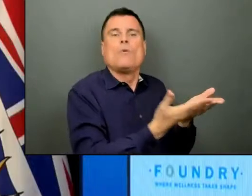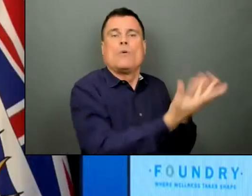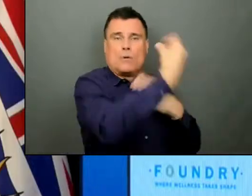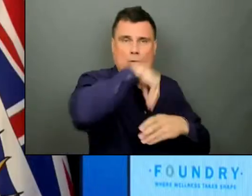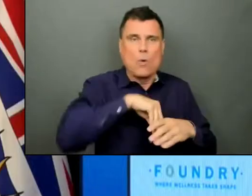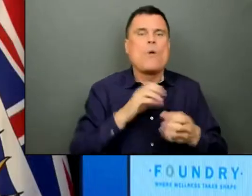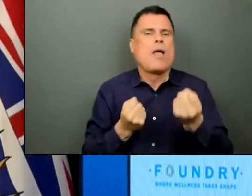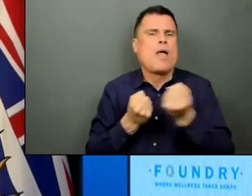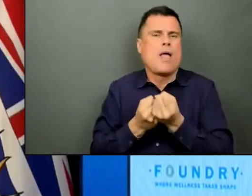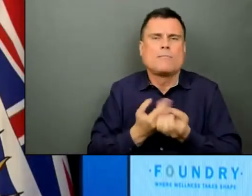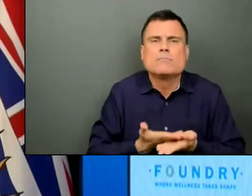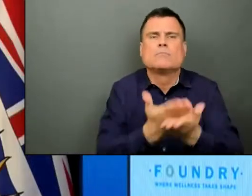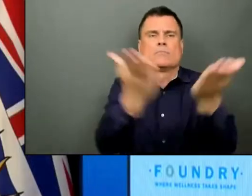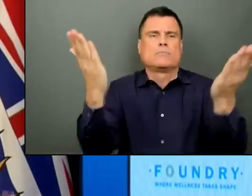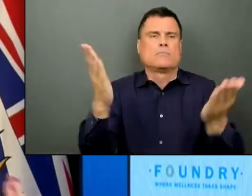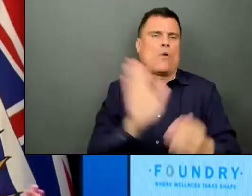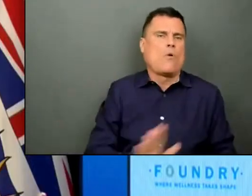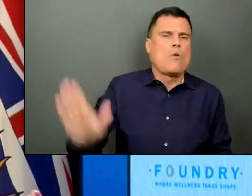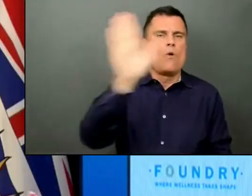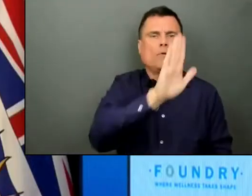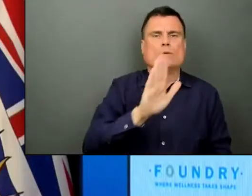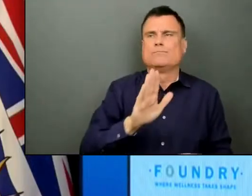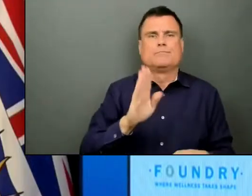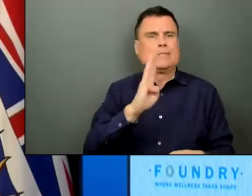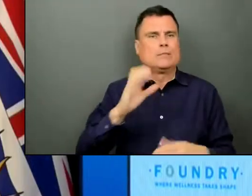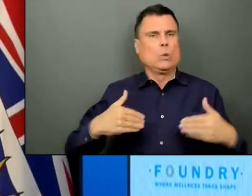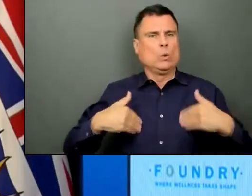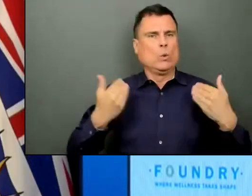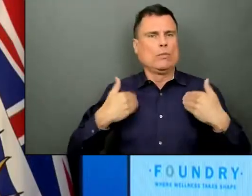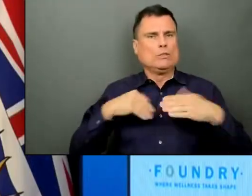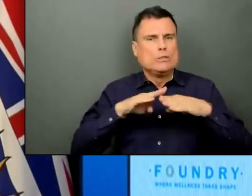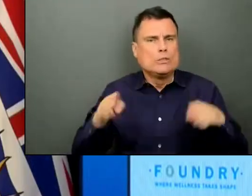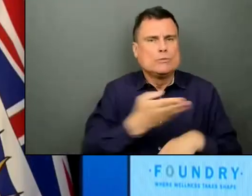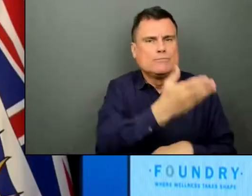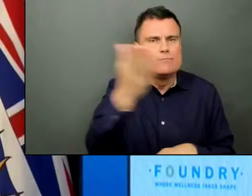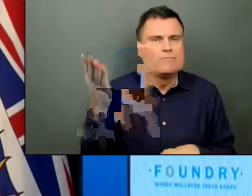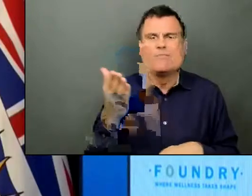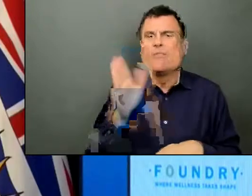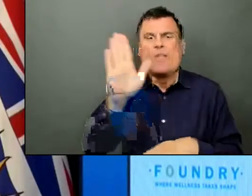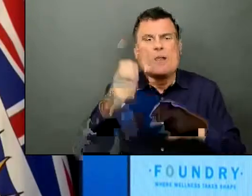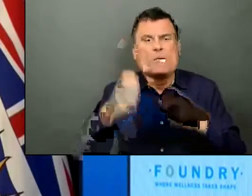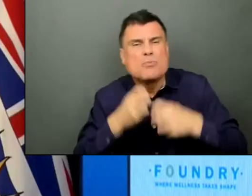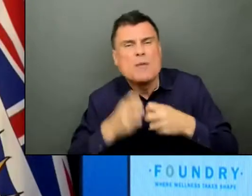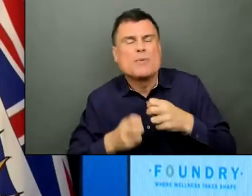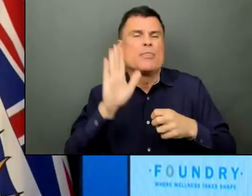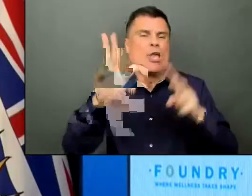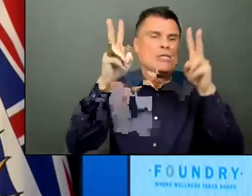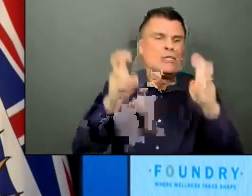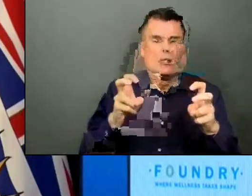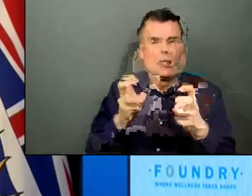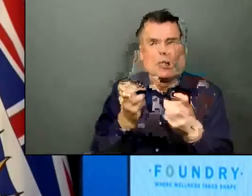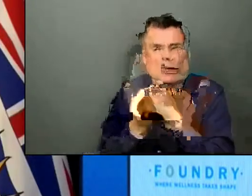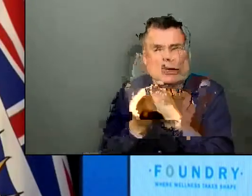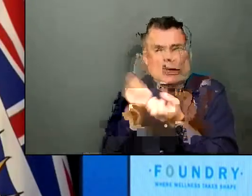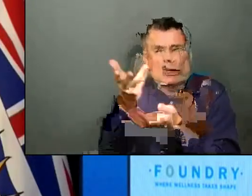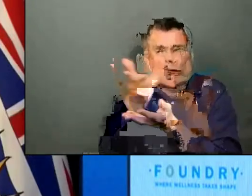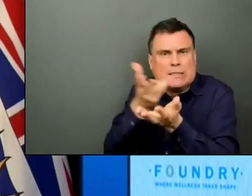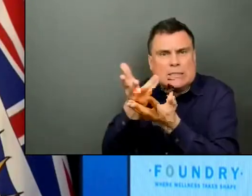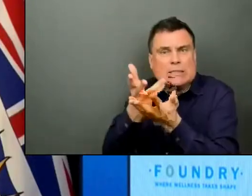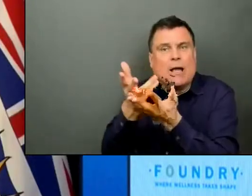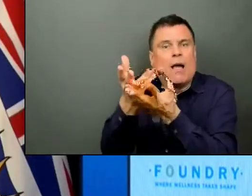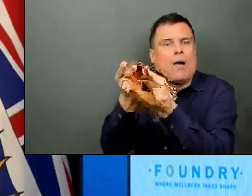road to wellness. So I say thank you to Foundry BC and to your community partners and to